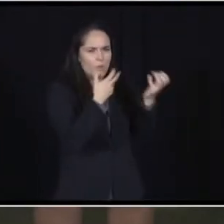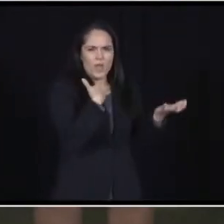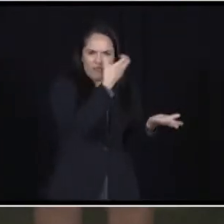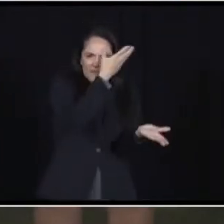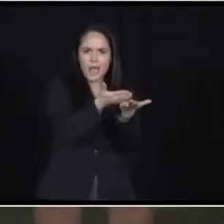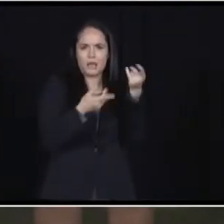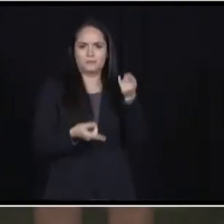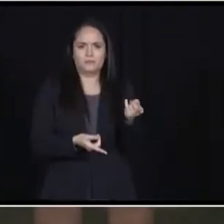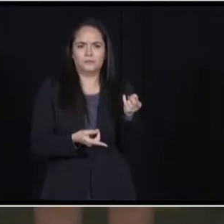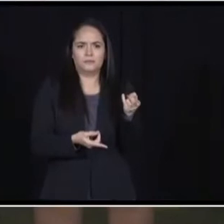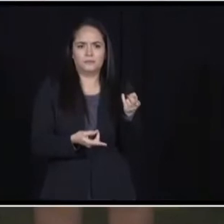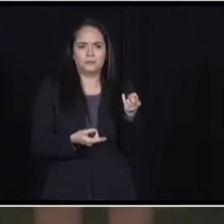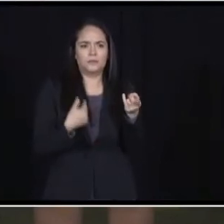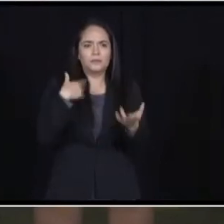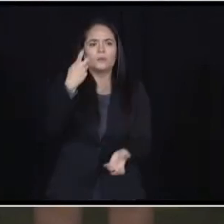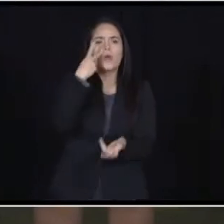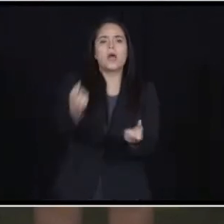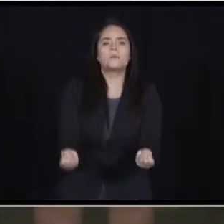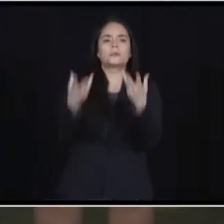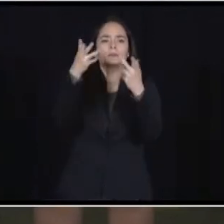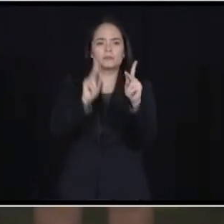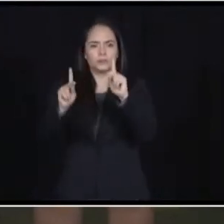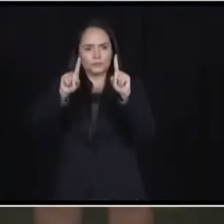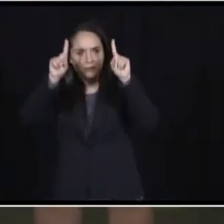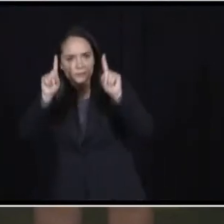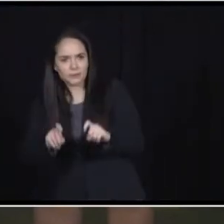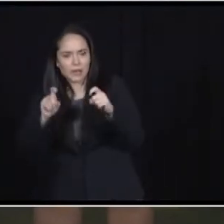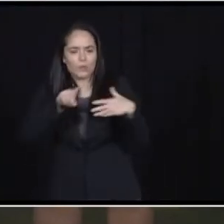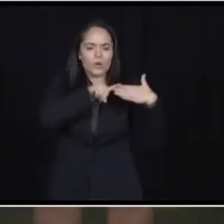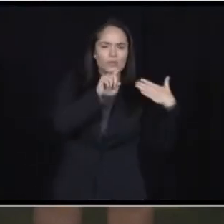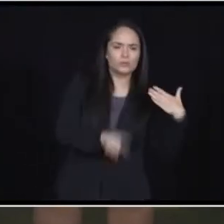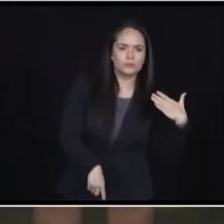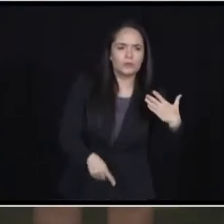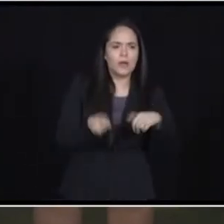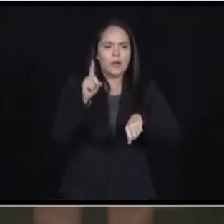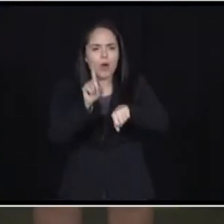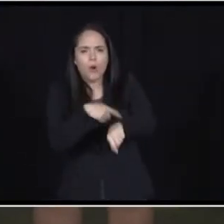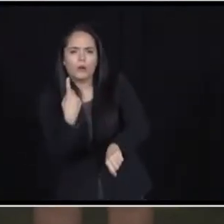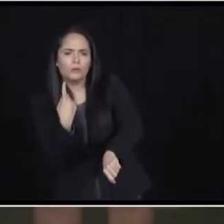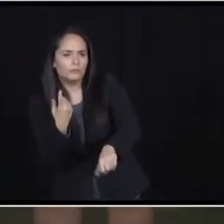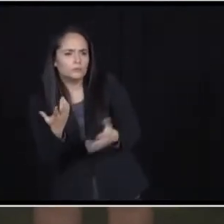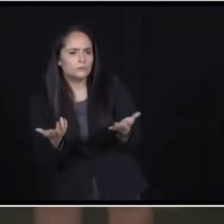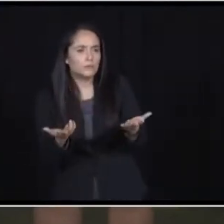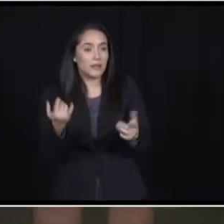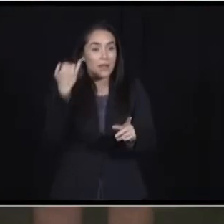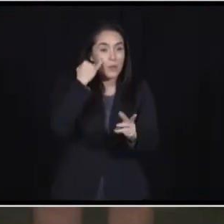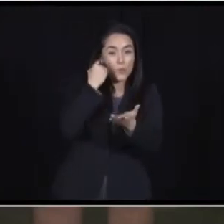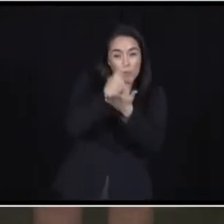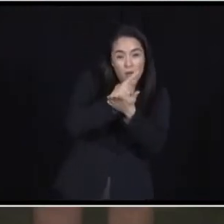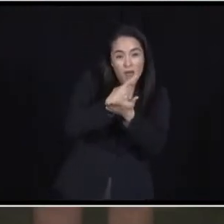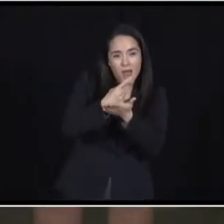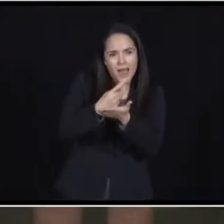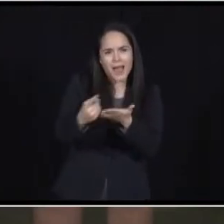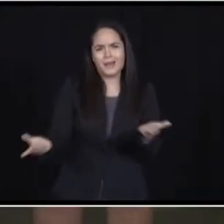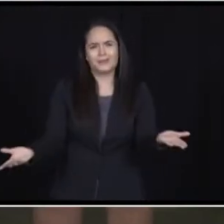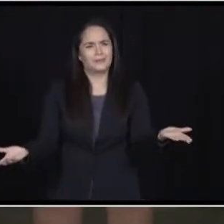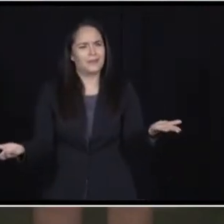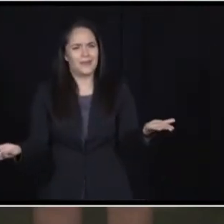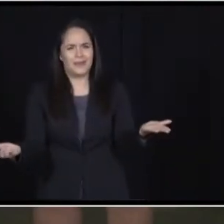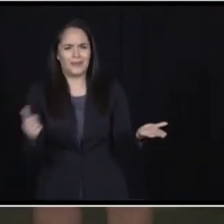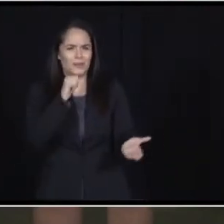the people that are getting tested and when they're getting the results back. Because if you wait a week, that's not good.